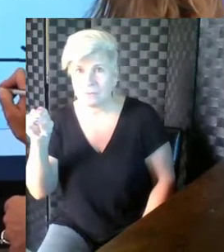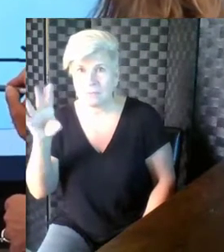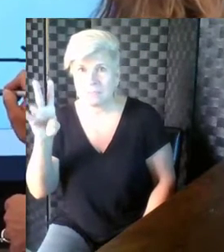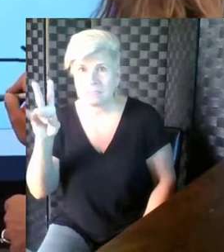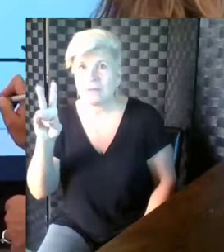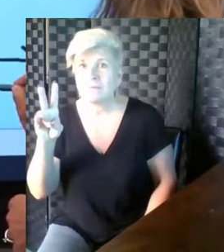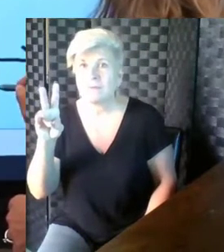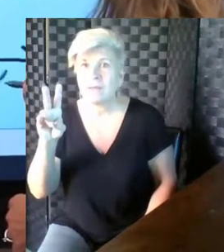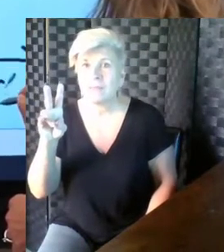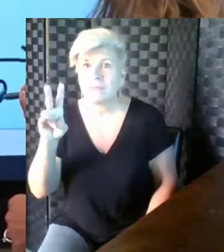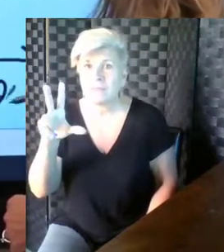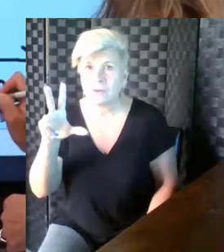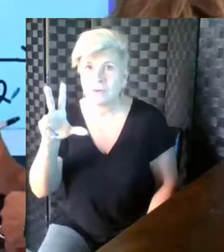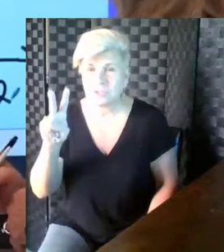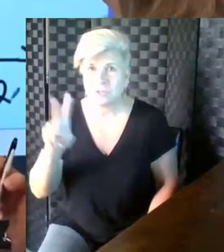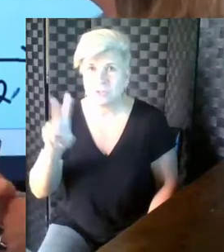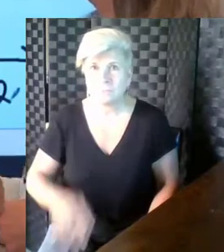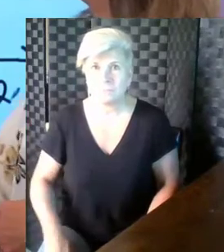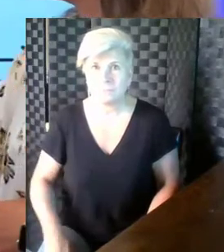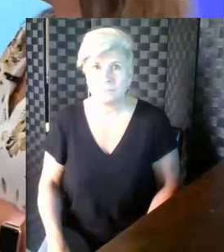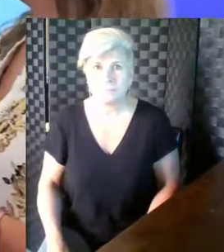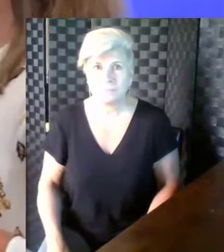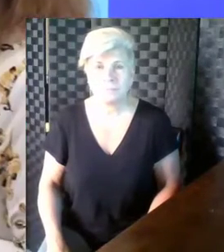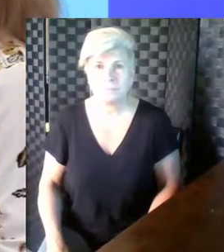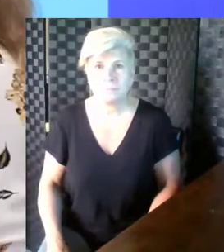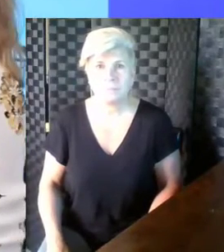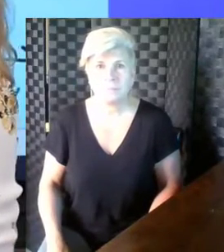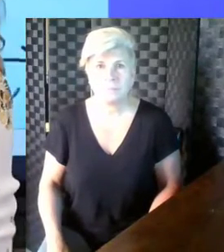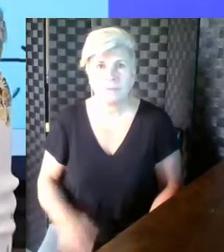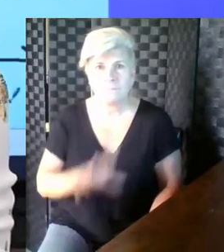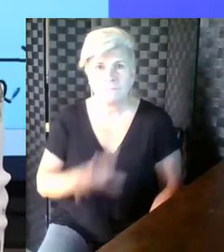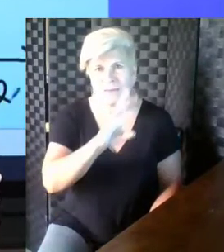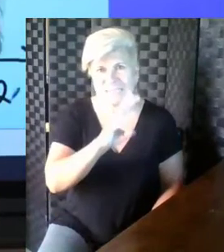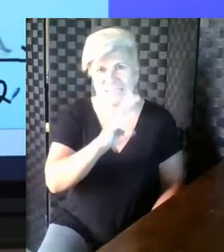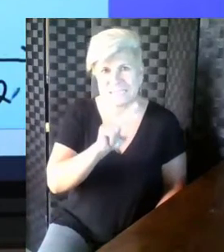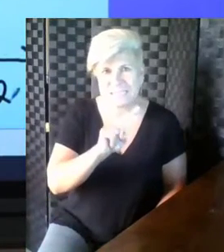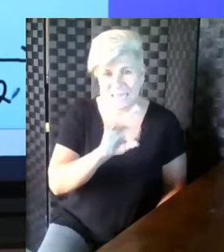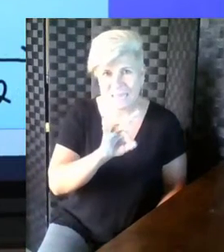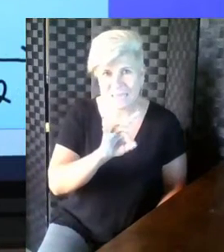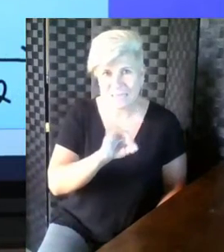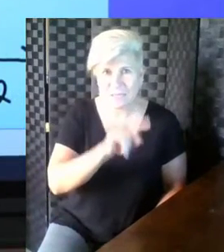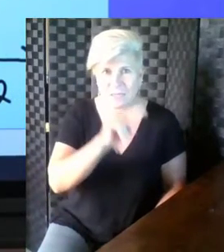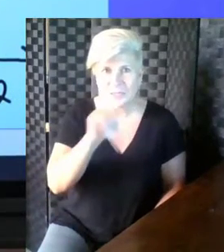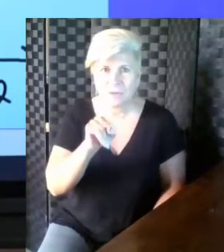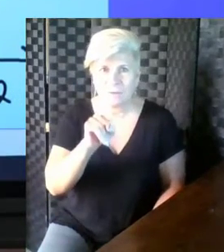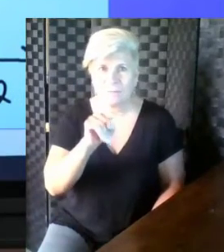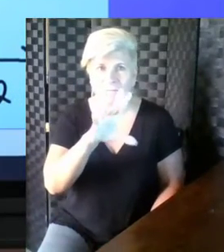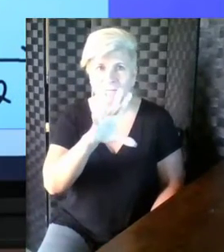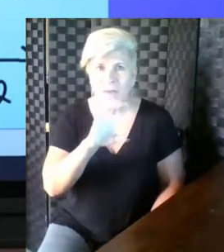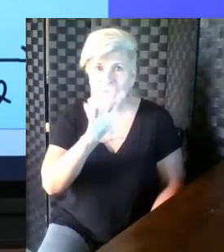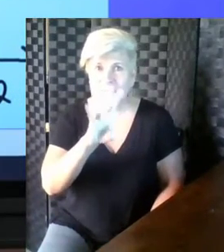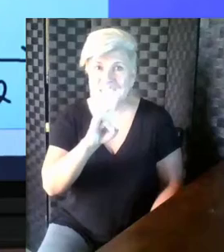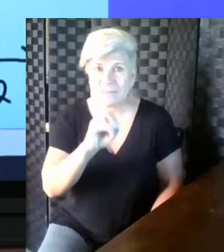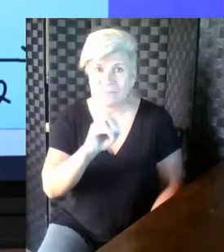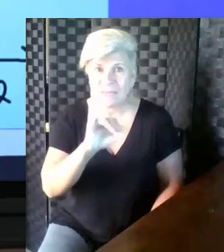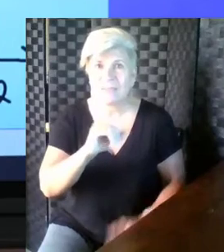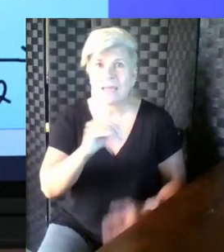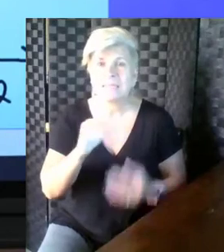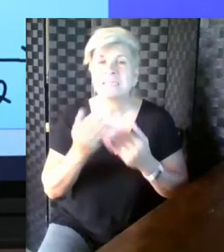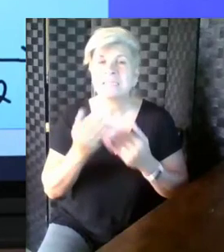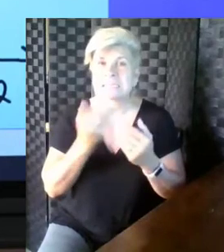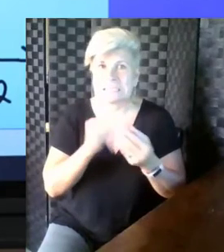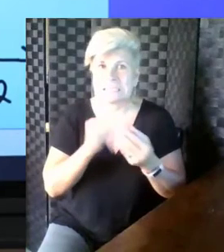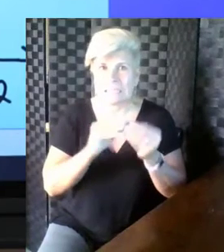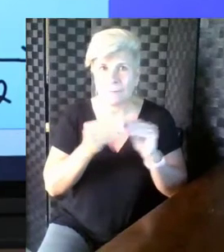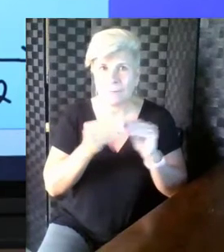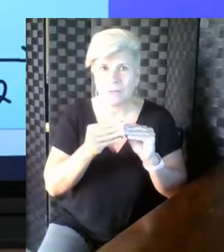with 732. So I'm gonna go from 568 to 570 because that's a friendly